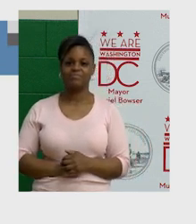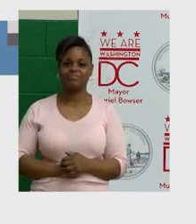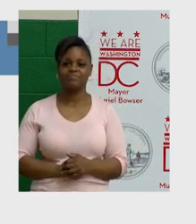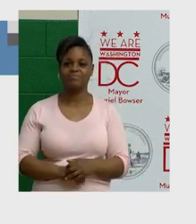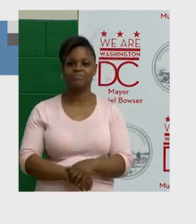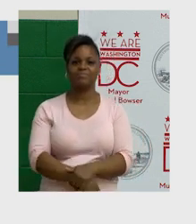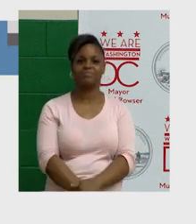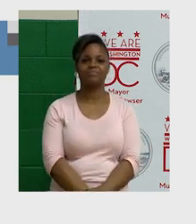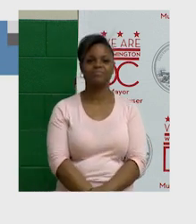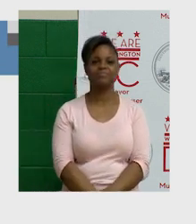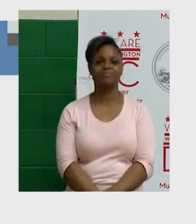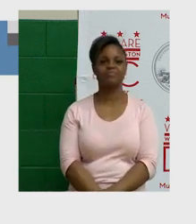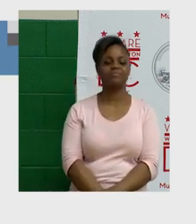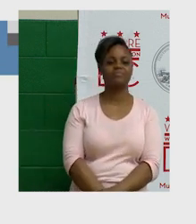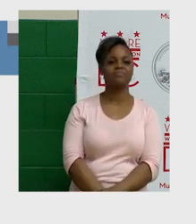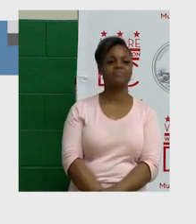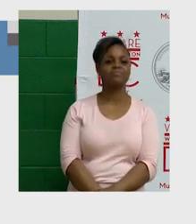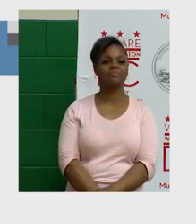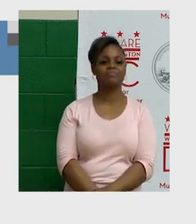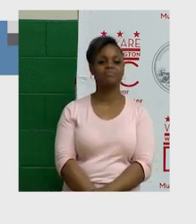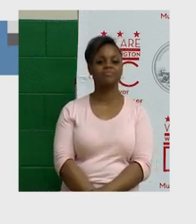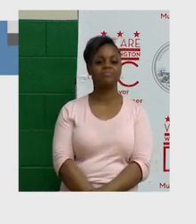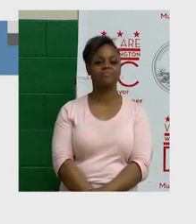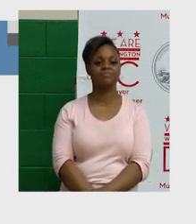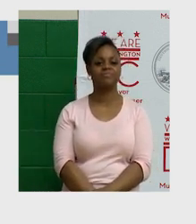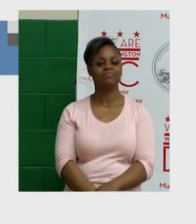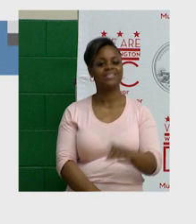What is the District of Columbia's fiscal year?